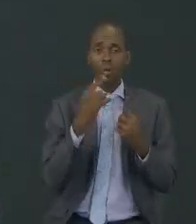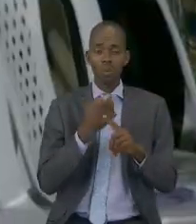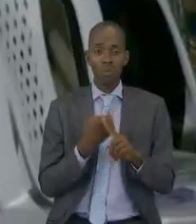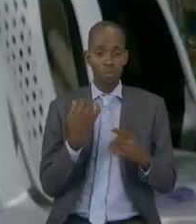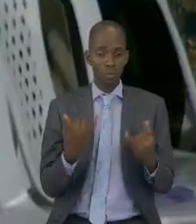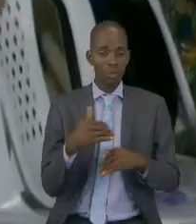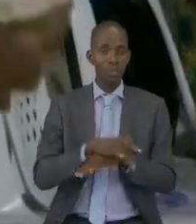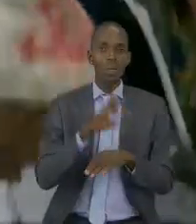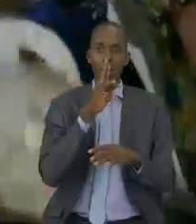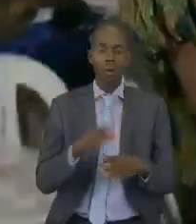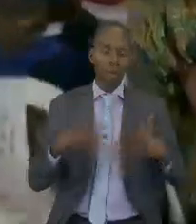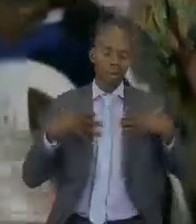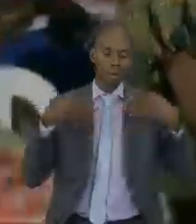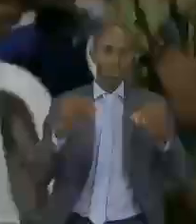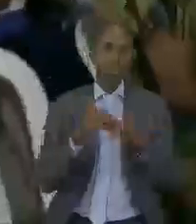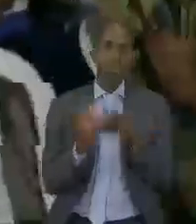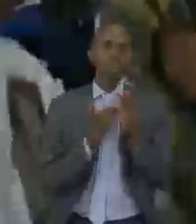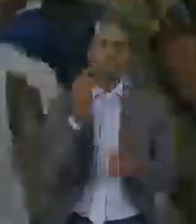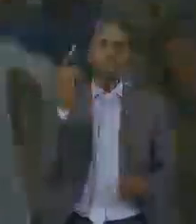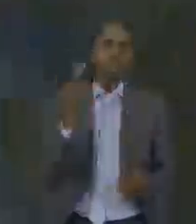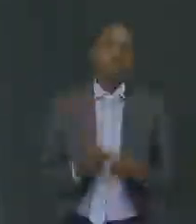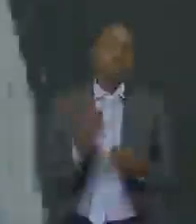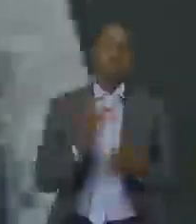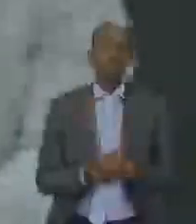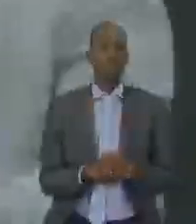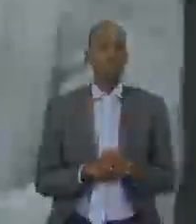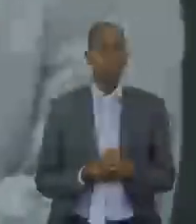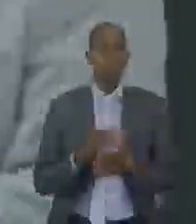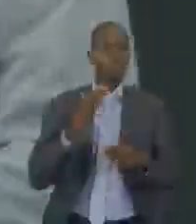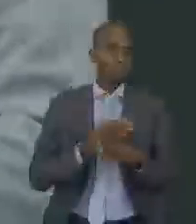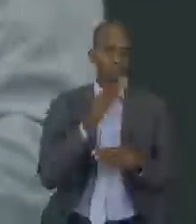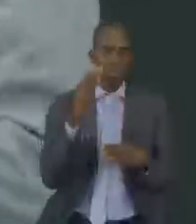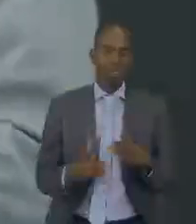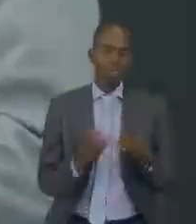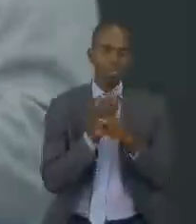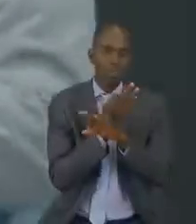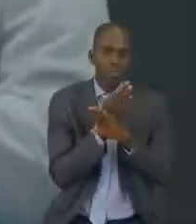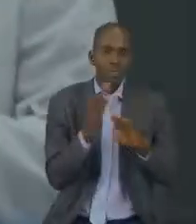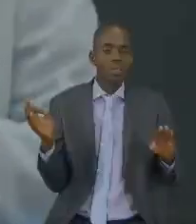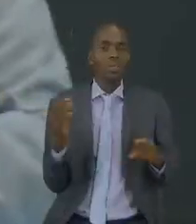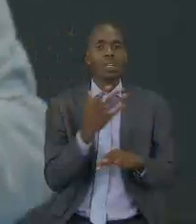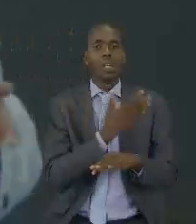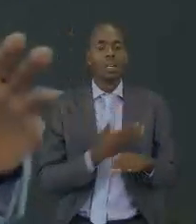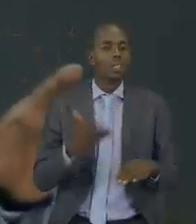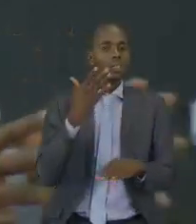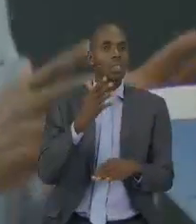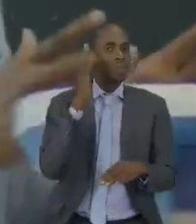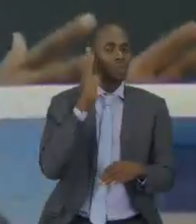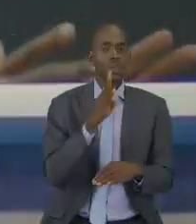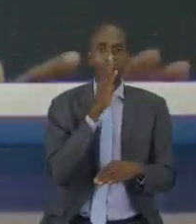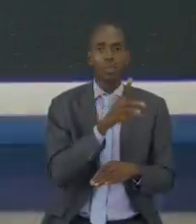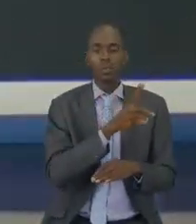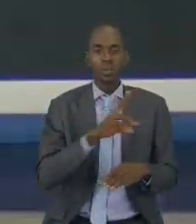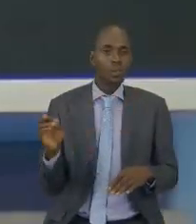well. You're healed. Total freedom, and there'll be no